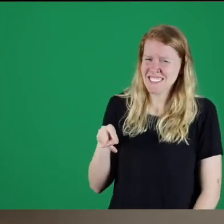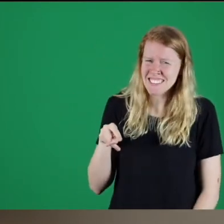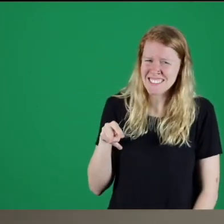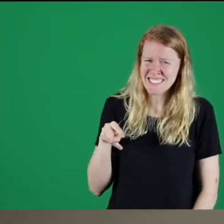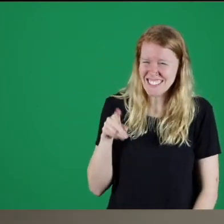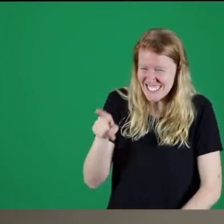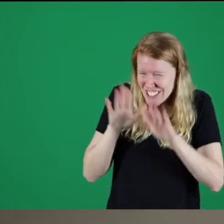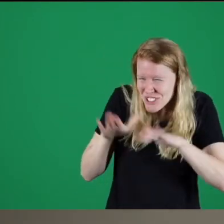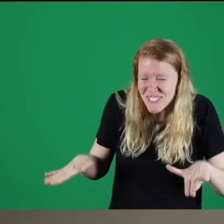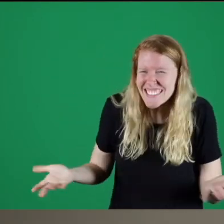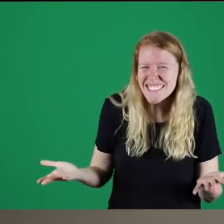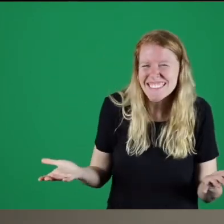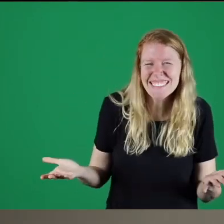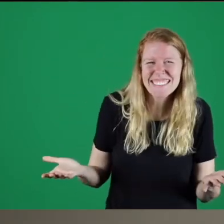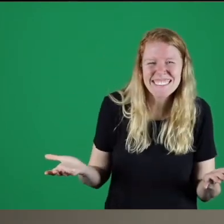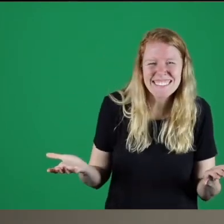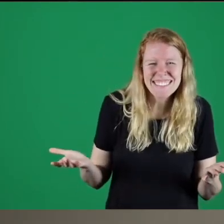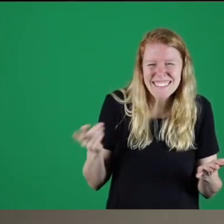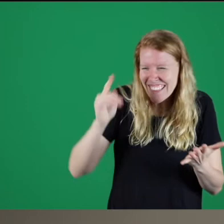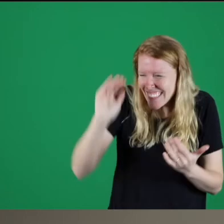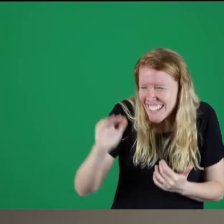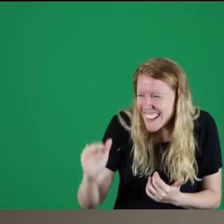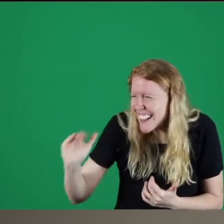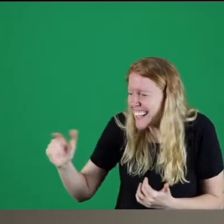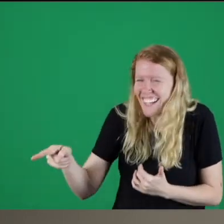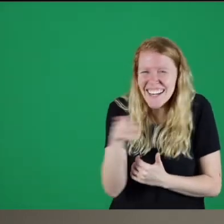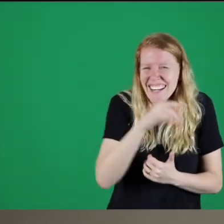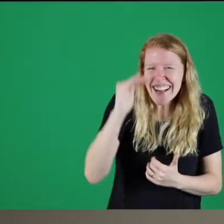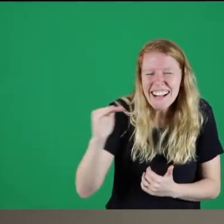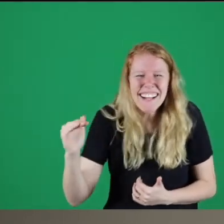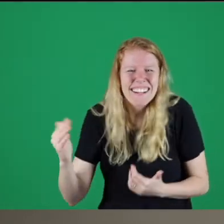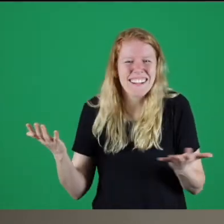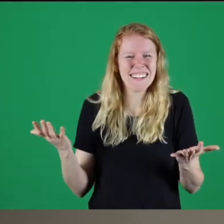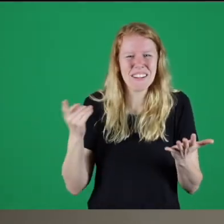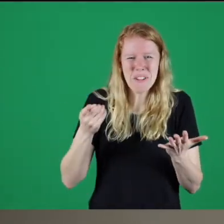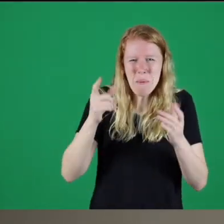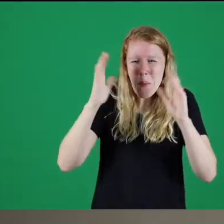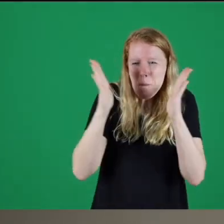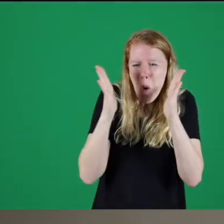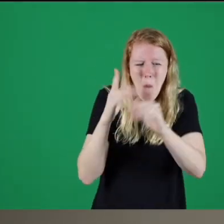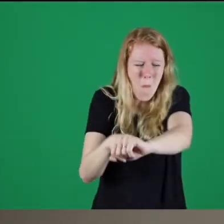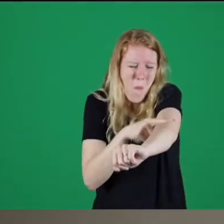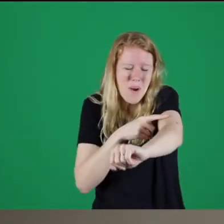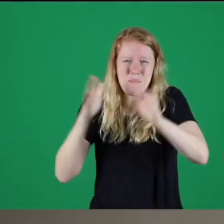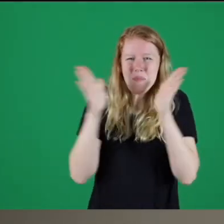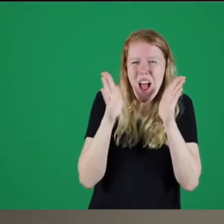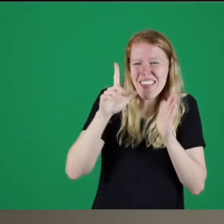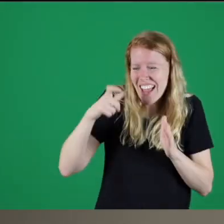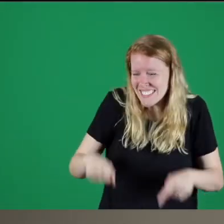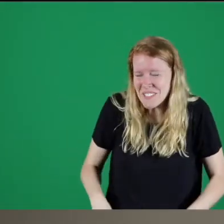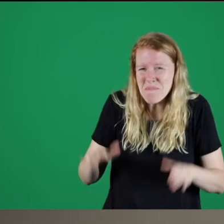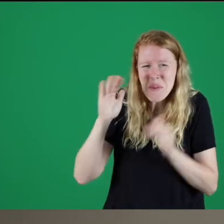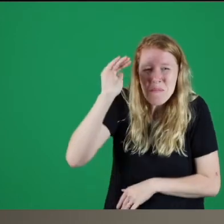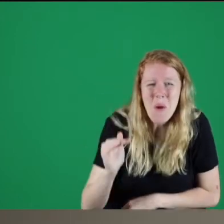said, "But you are only children. You are little ones. Look at you. You have small legs and small arms. You do